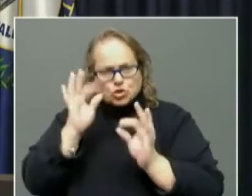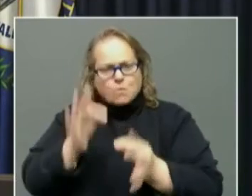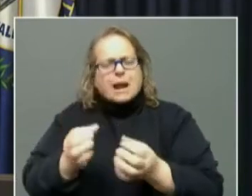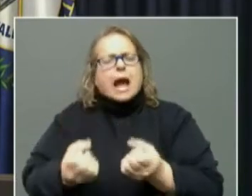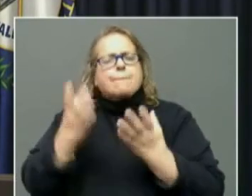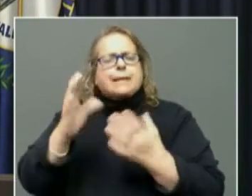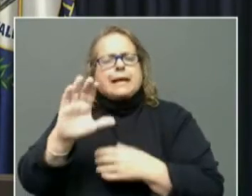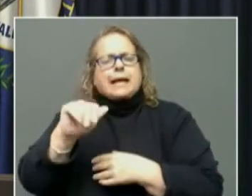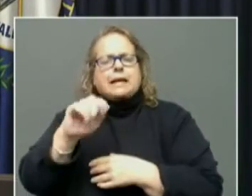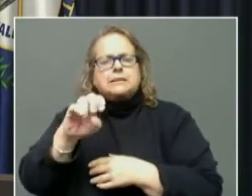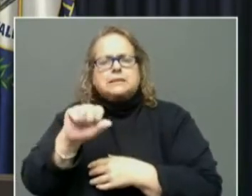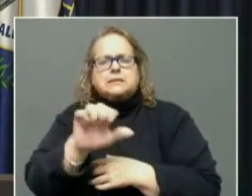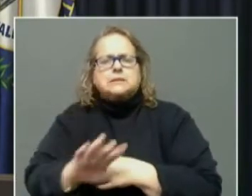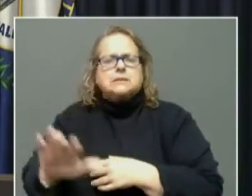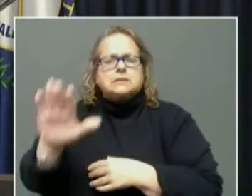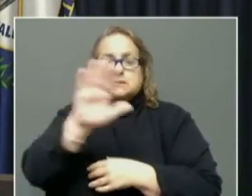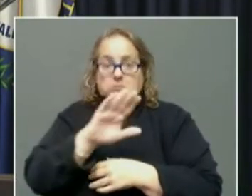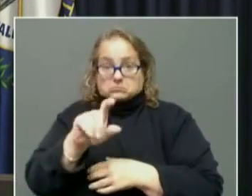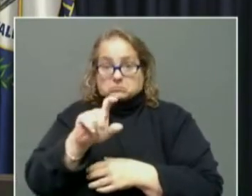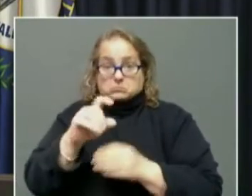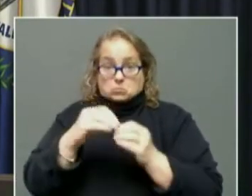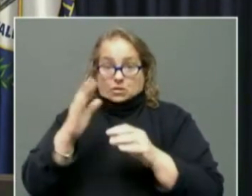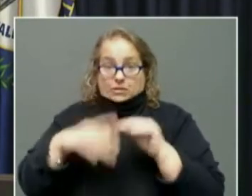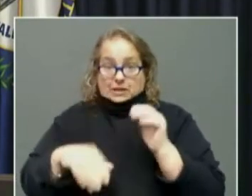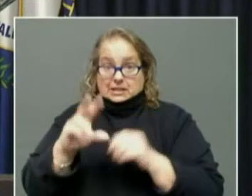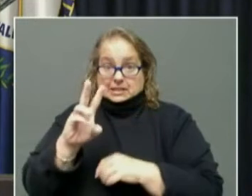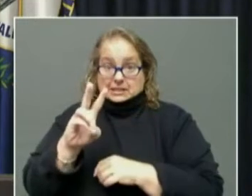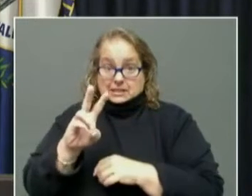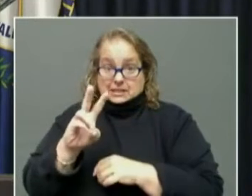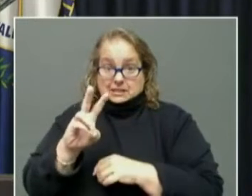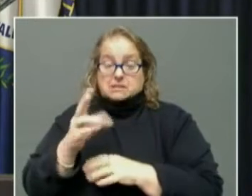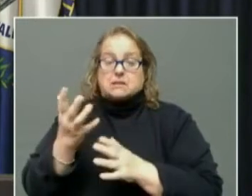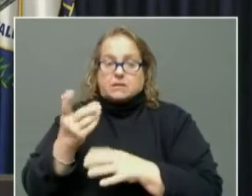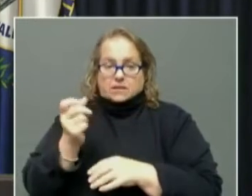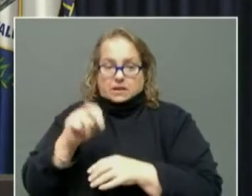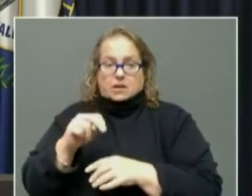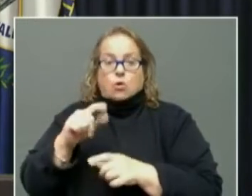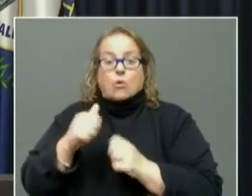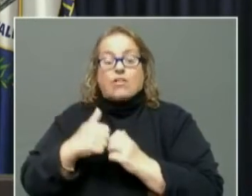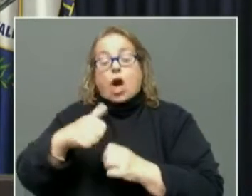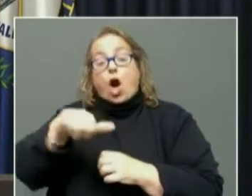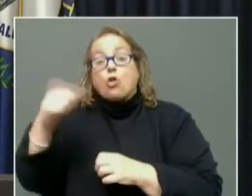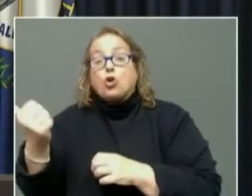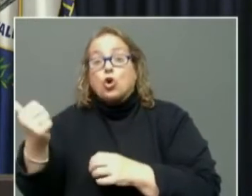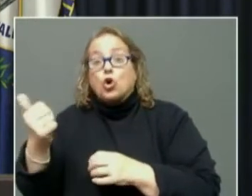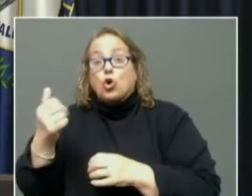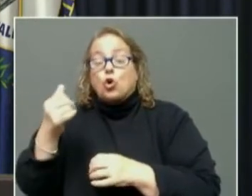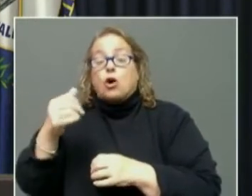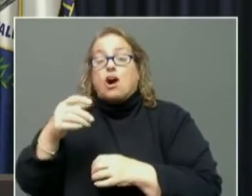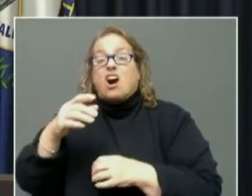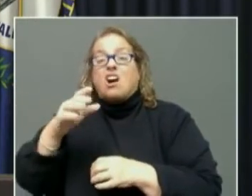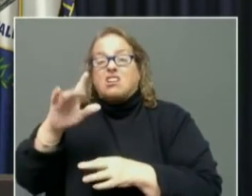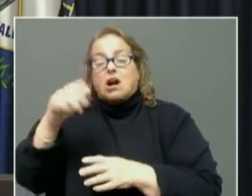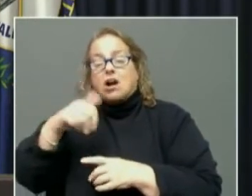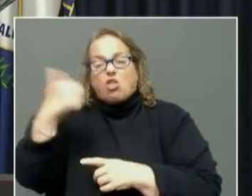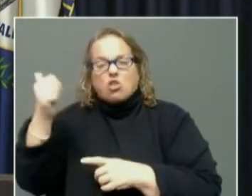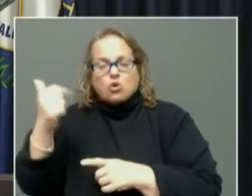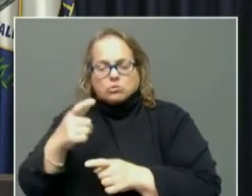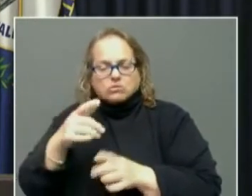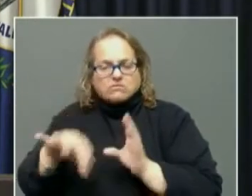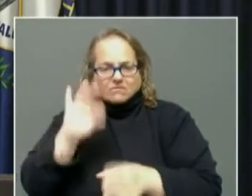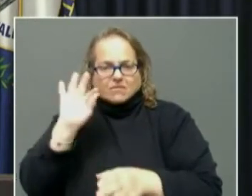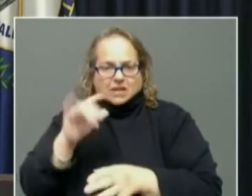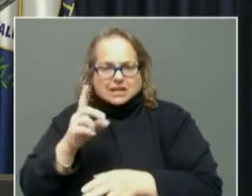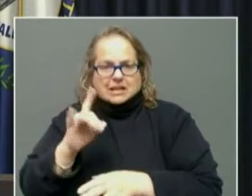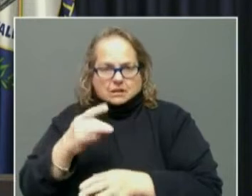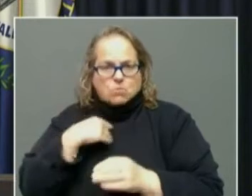there are more than just 6, certainly with AstraZeneca, more were found at the time of the pause. The second, and Dr. Stack may talk about this